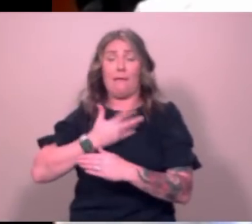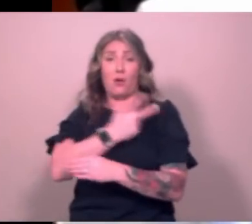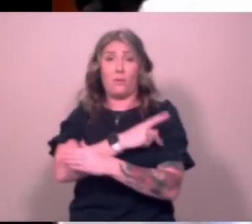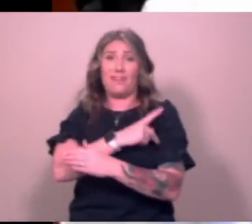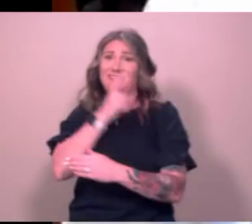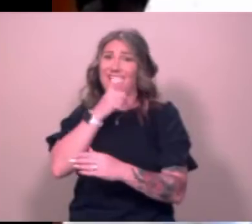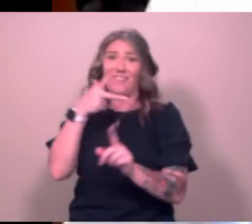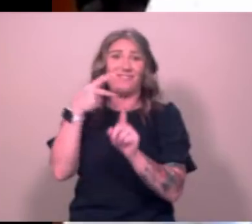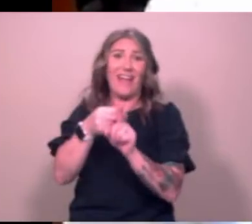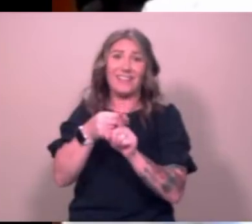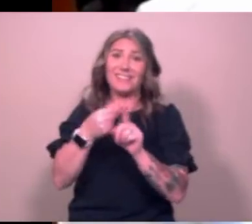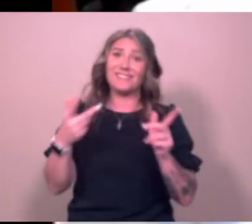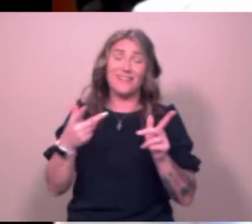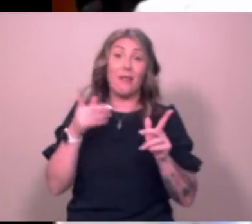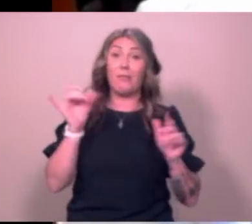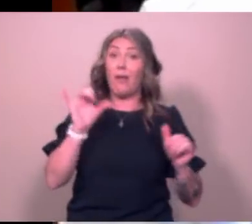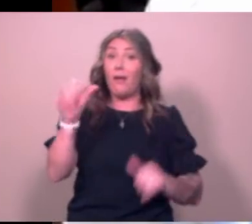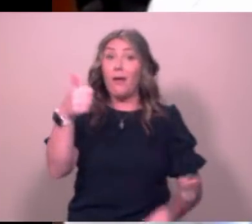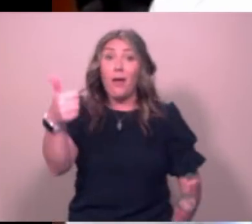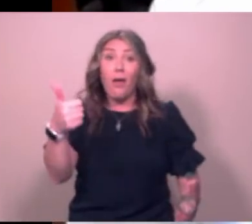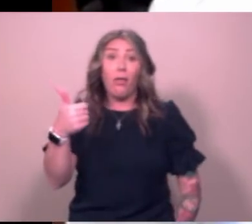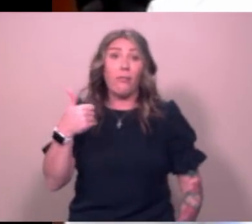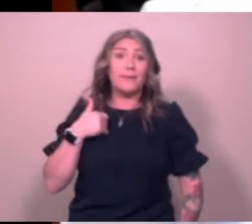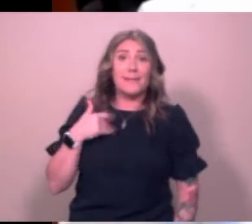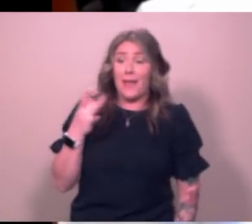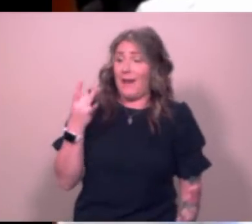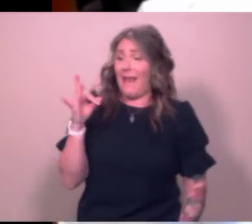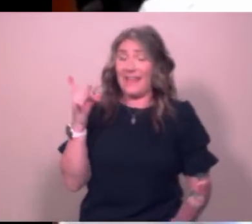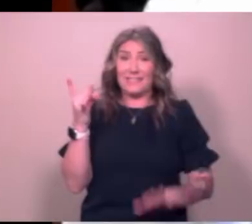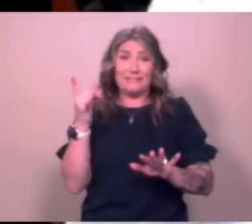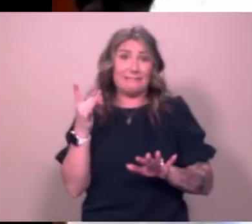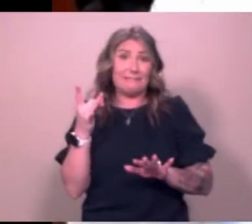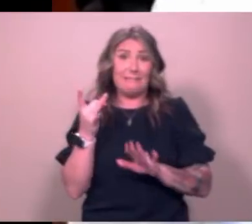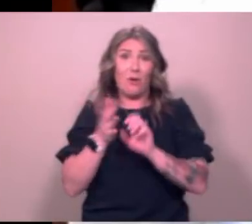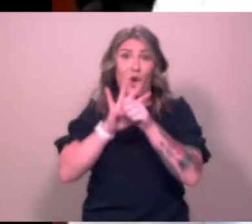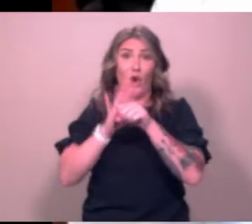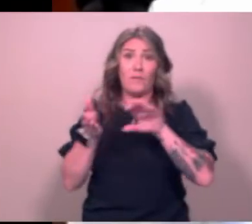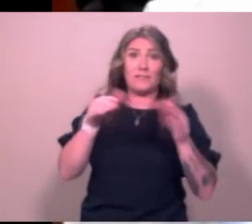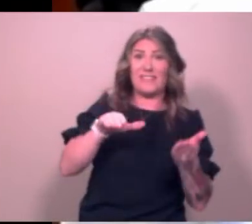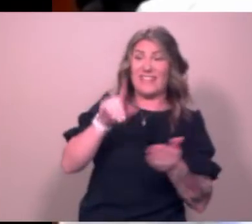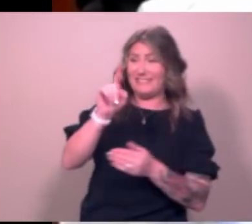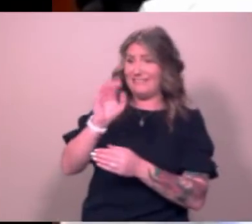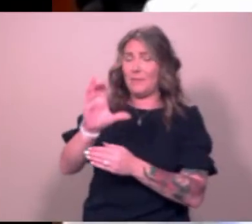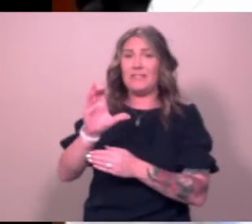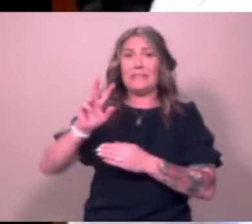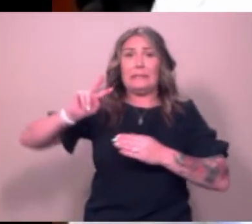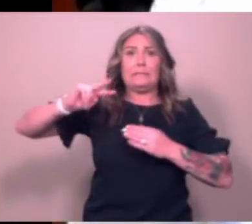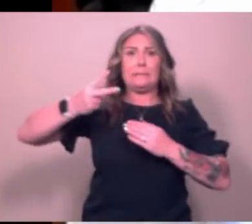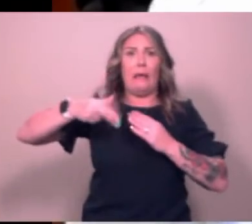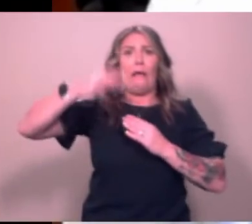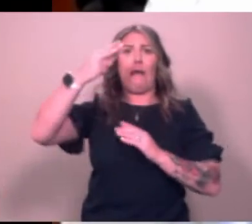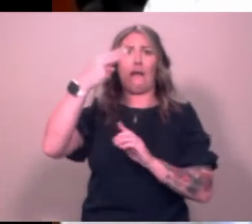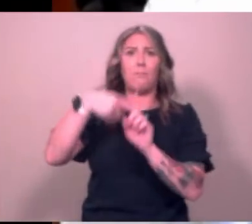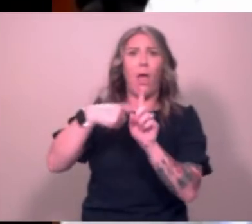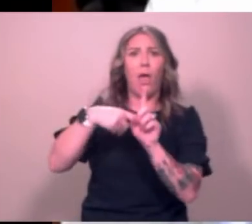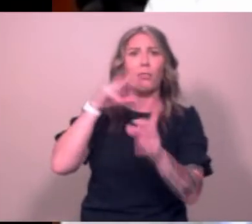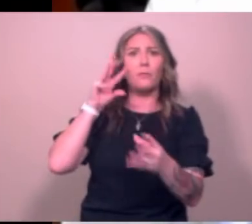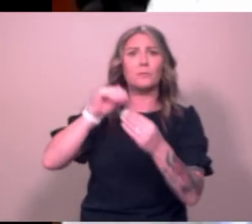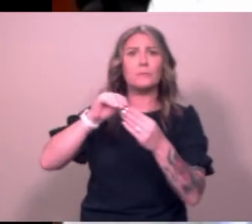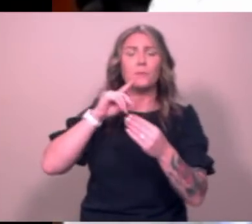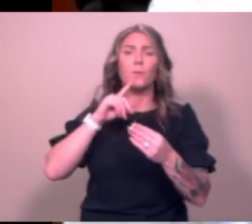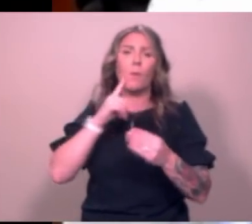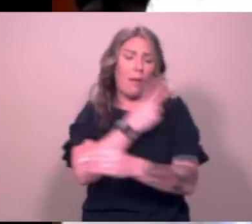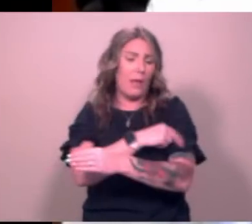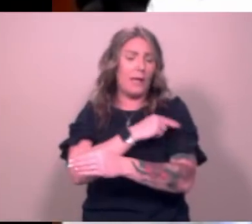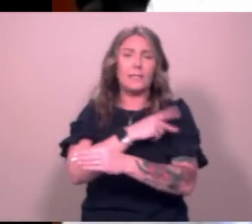unvaccinated. Like others, we've had 18 COVID deaths in December, which is our second highest monthly total. Hospitals